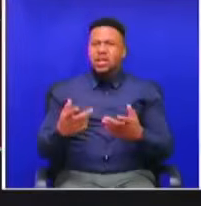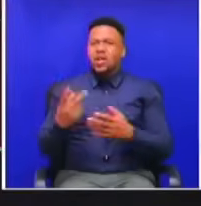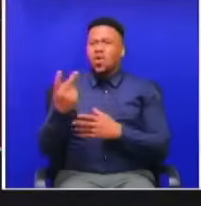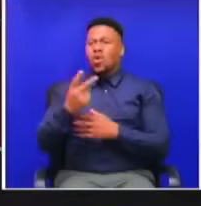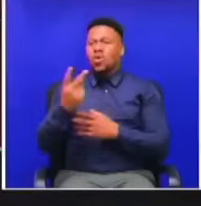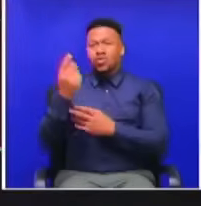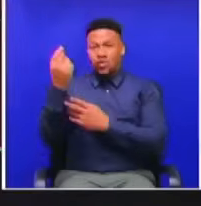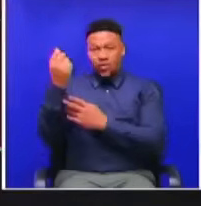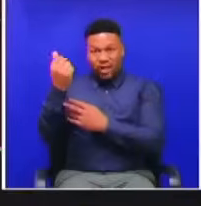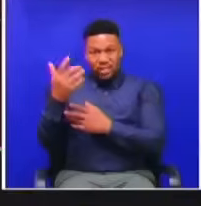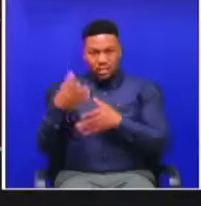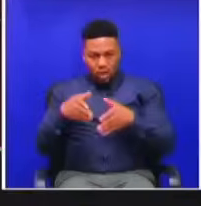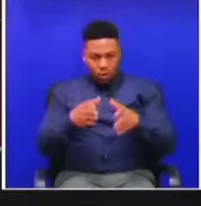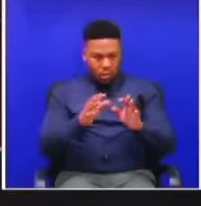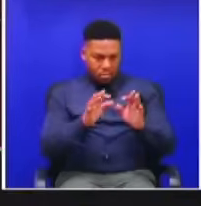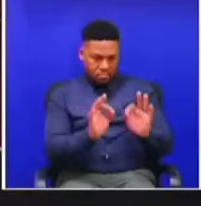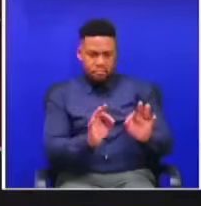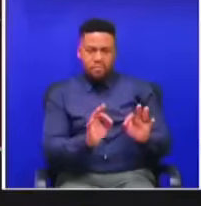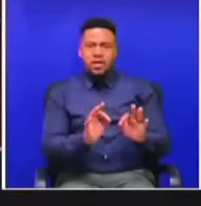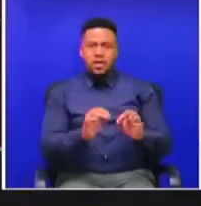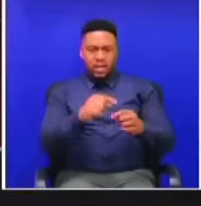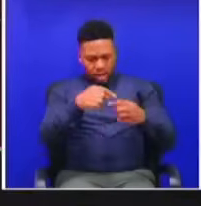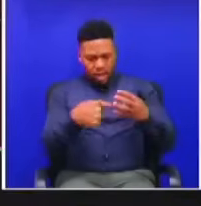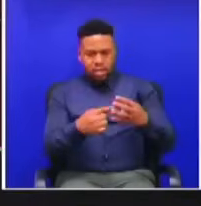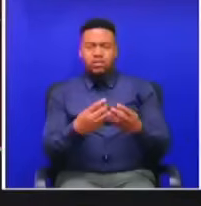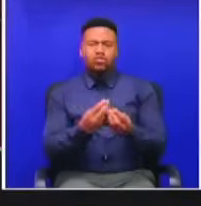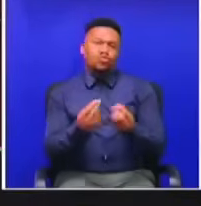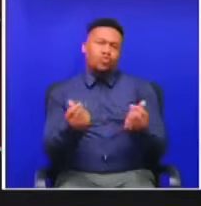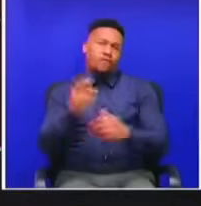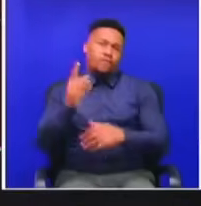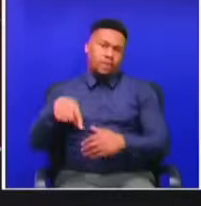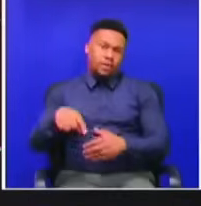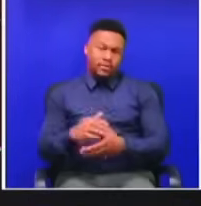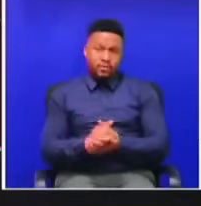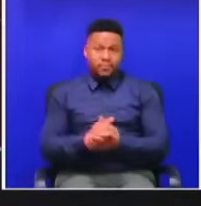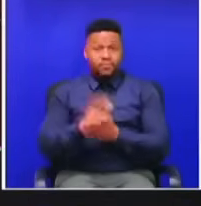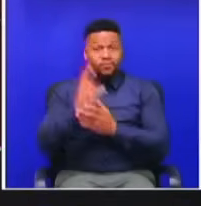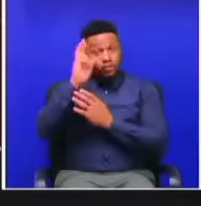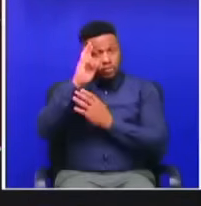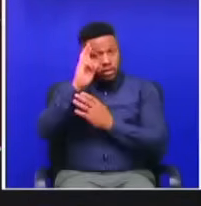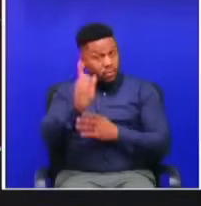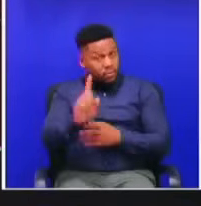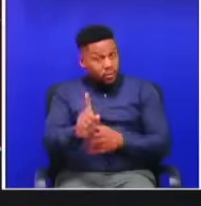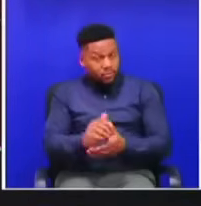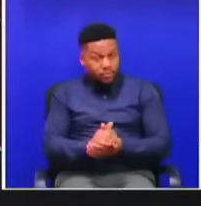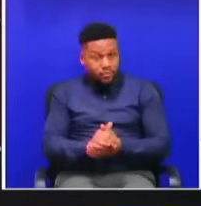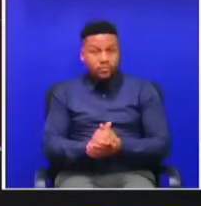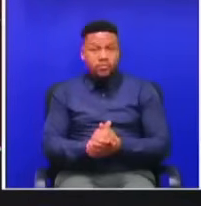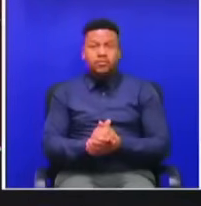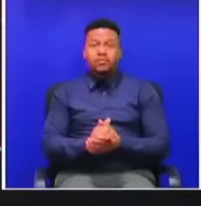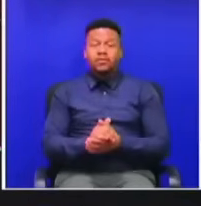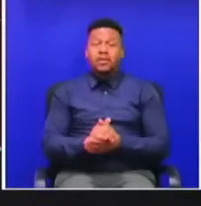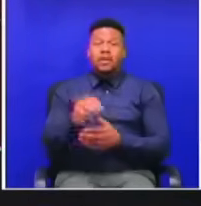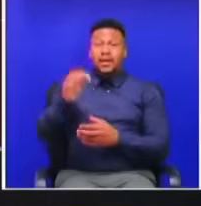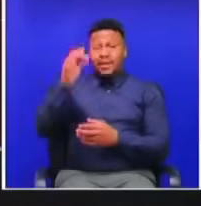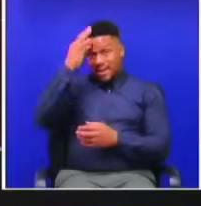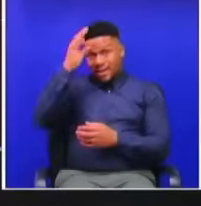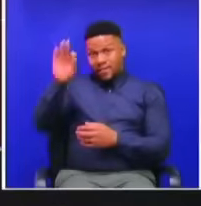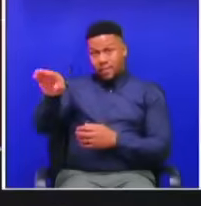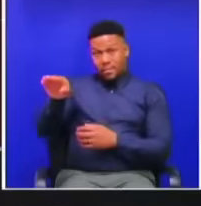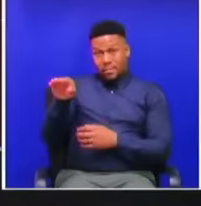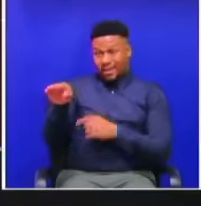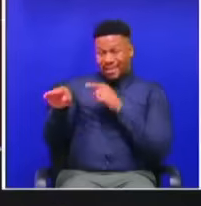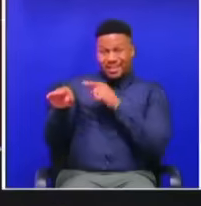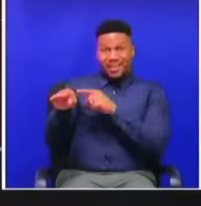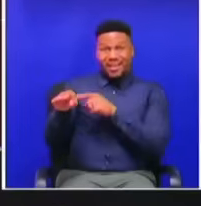all attended to. Remembering that the Post Bank in the end is going to be managing public